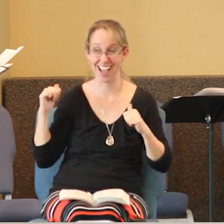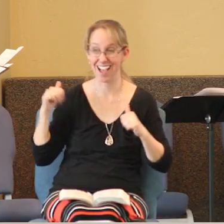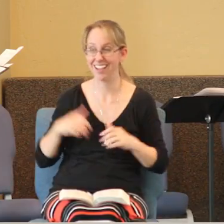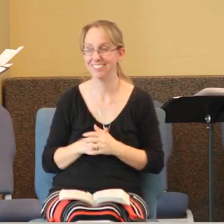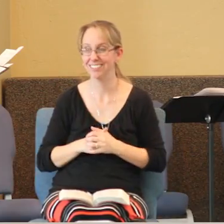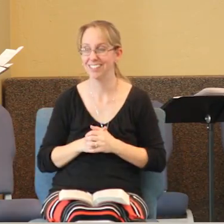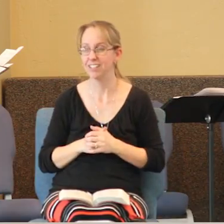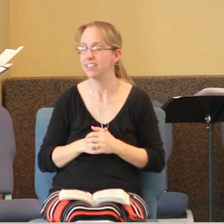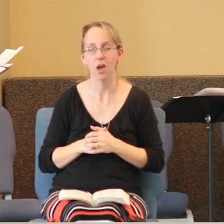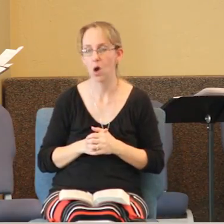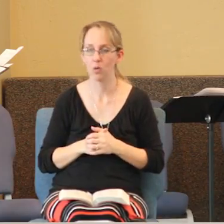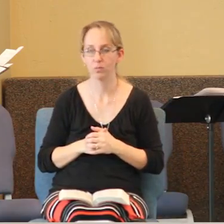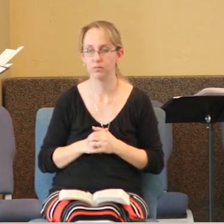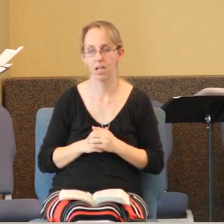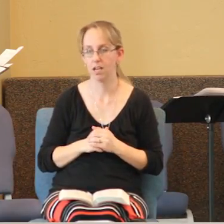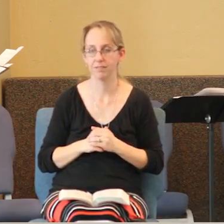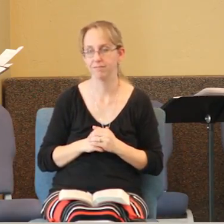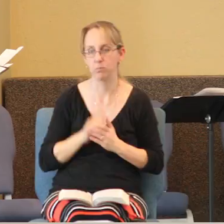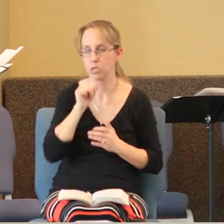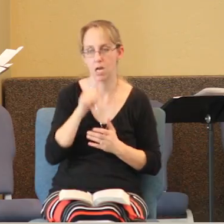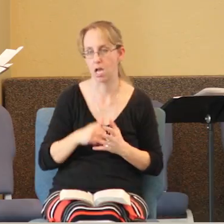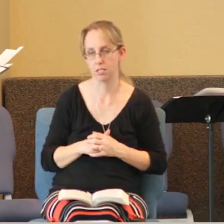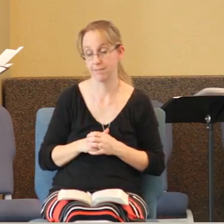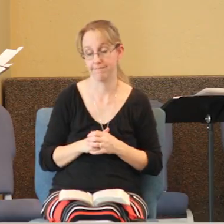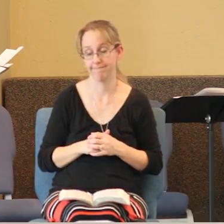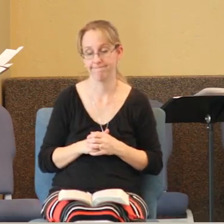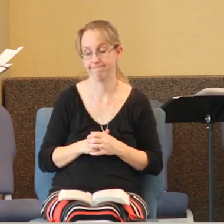No, we're not. We're blessed.